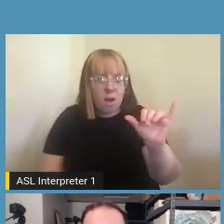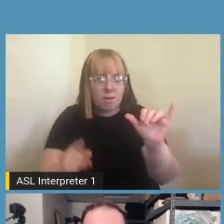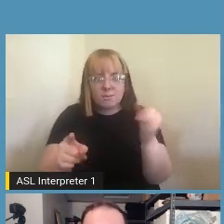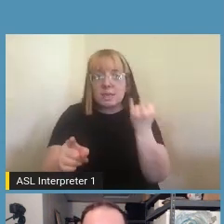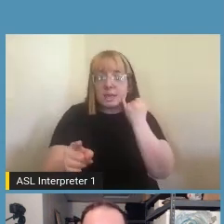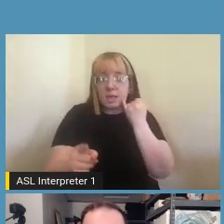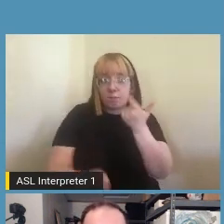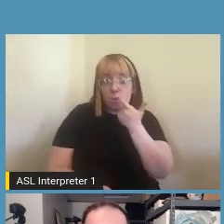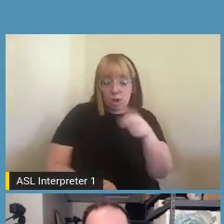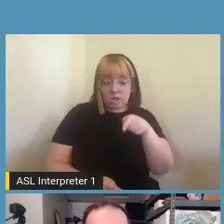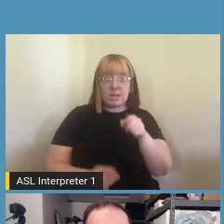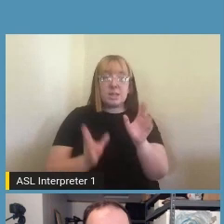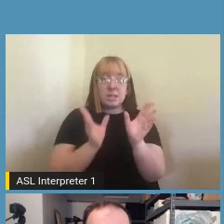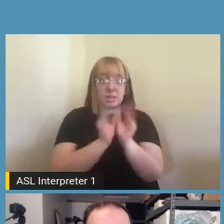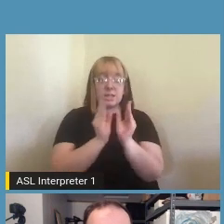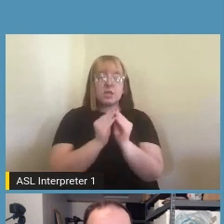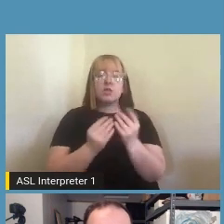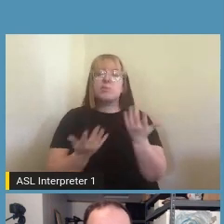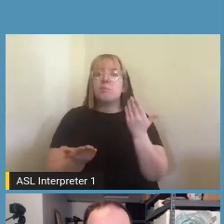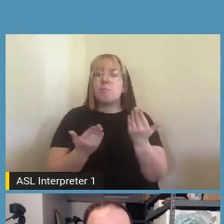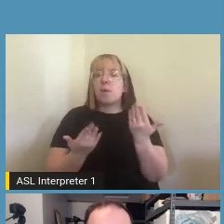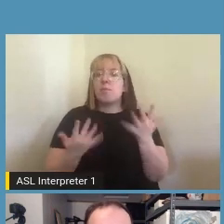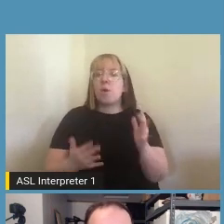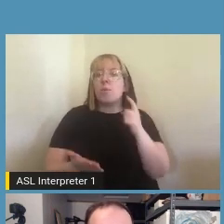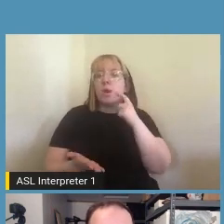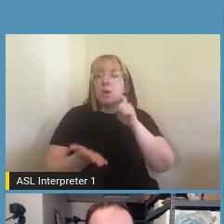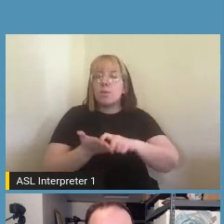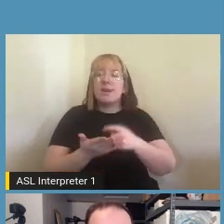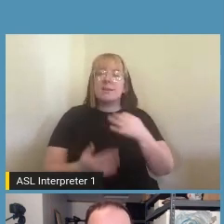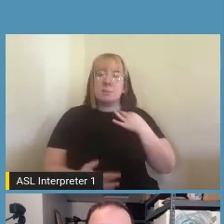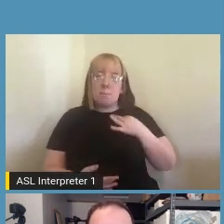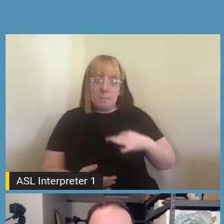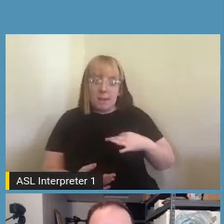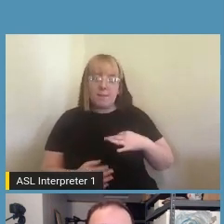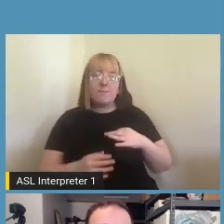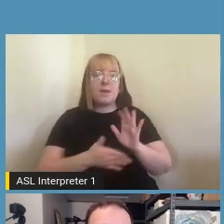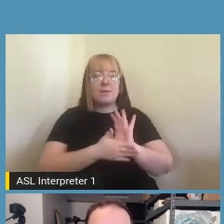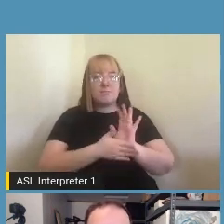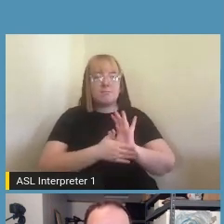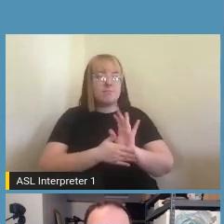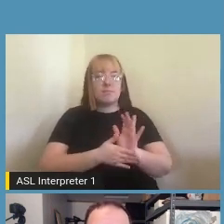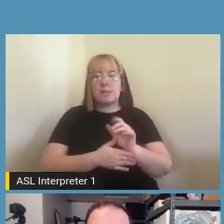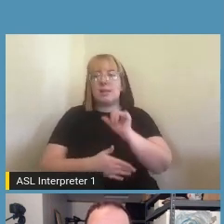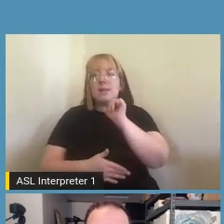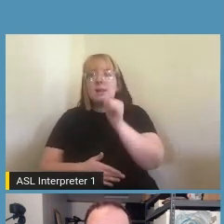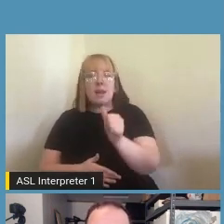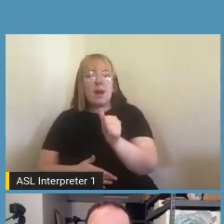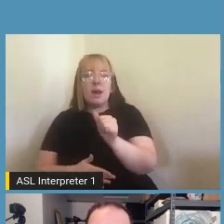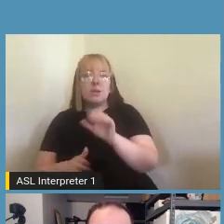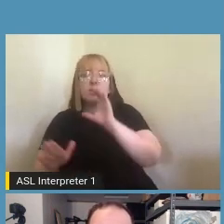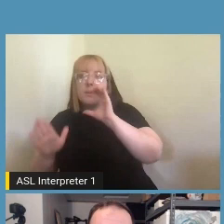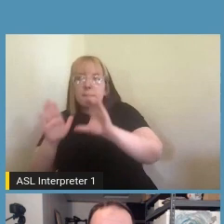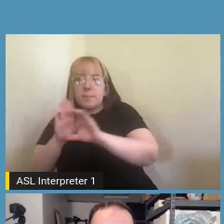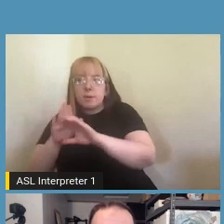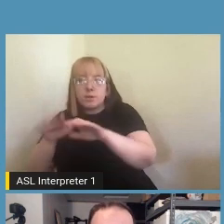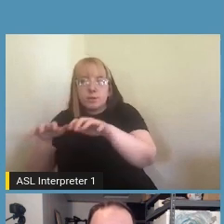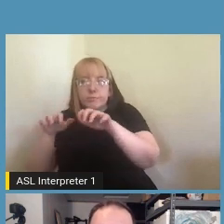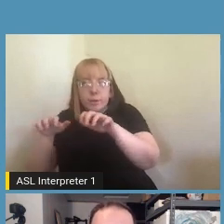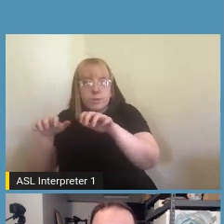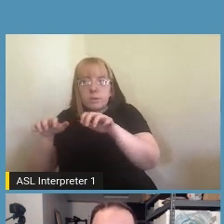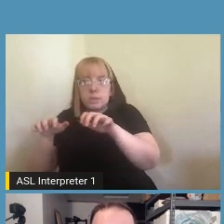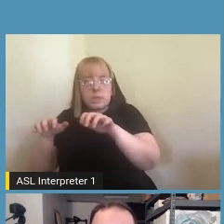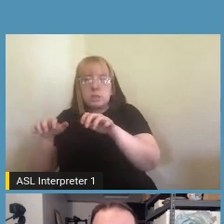you probably have recognized there is a benefit to video over just still images. Still images